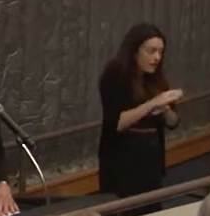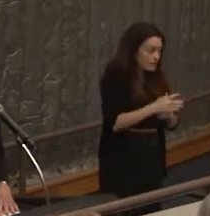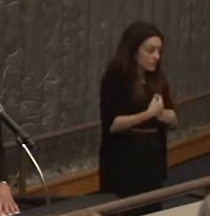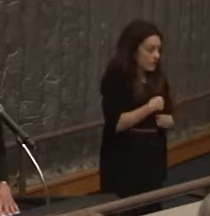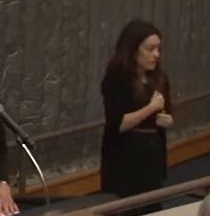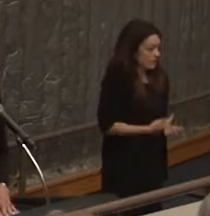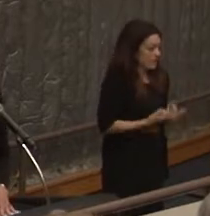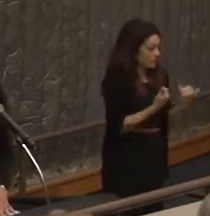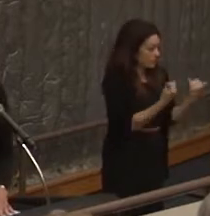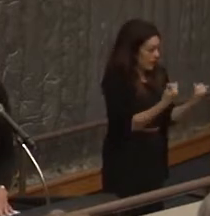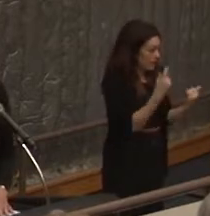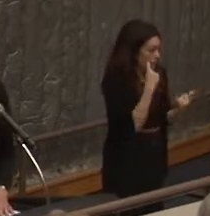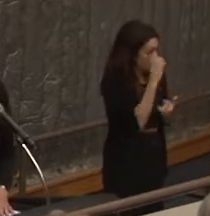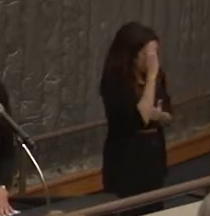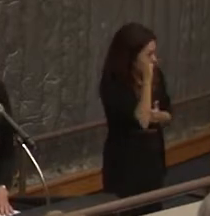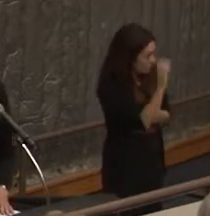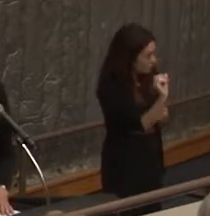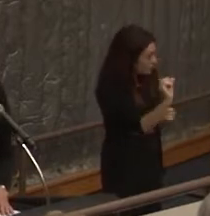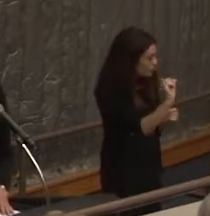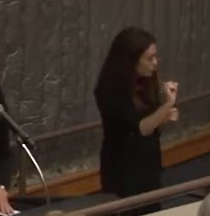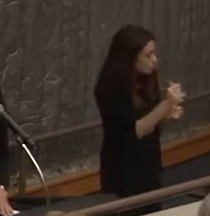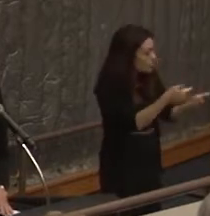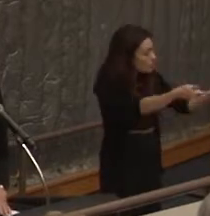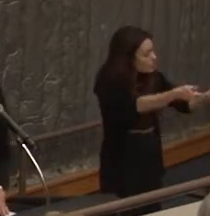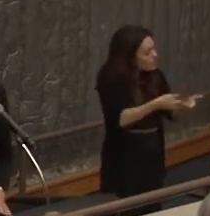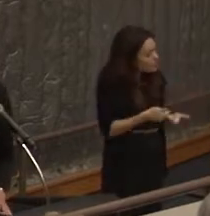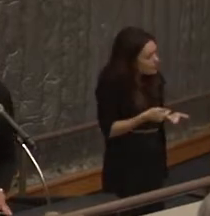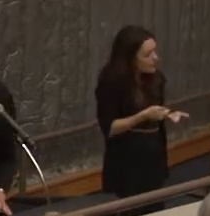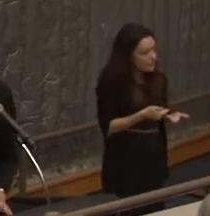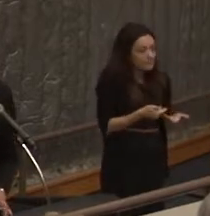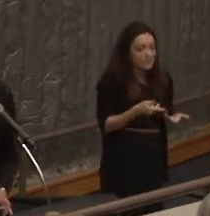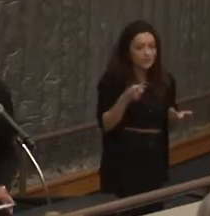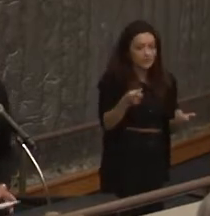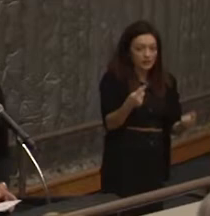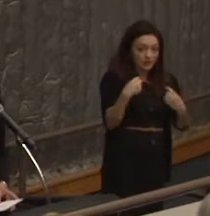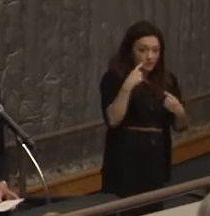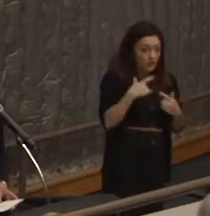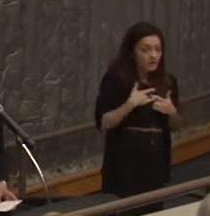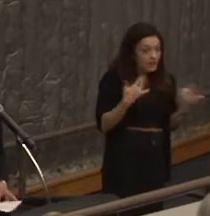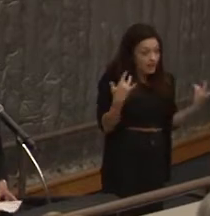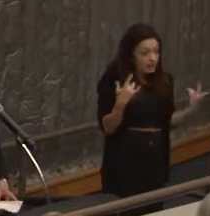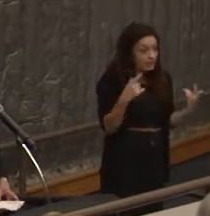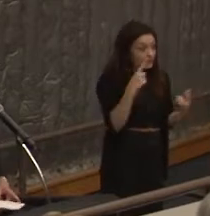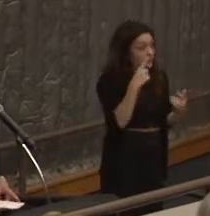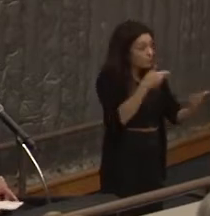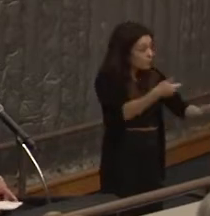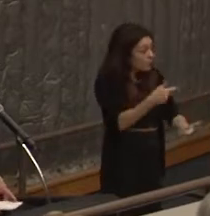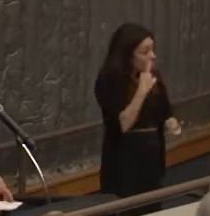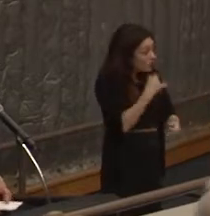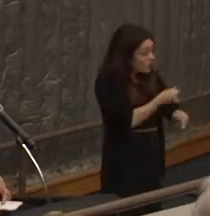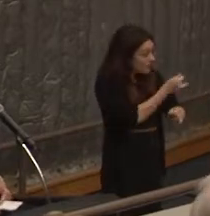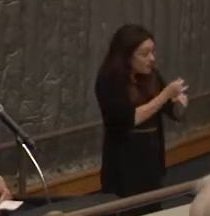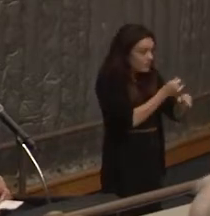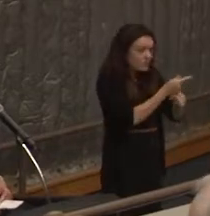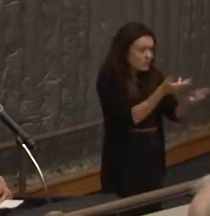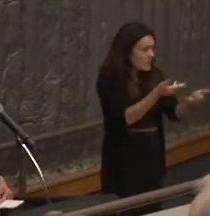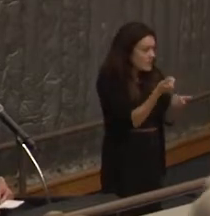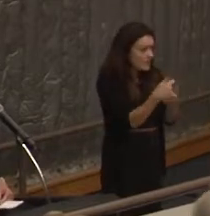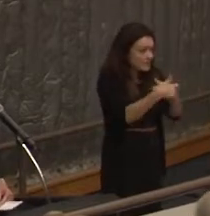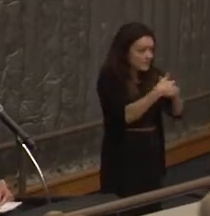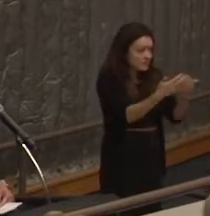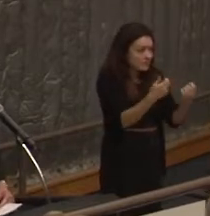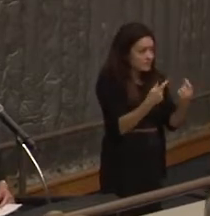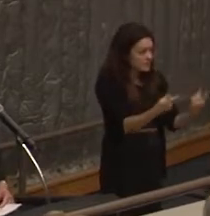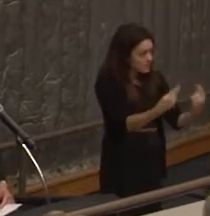future. And so I wanted to take a moment just to welcome you to this event and to our campus. Know that you're welcome at any time.